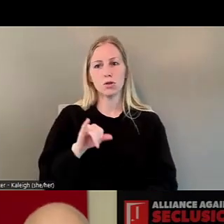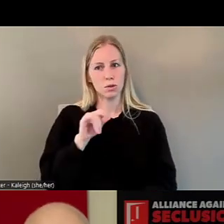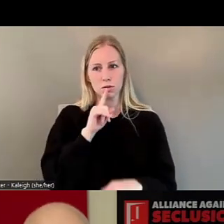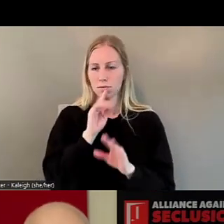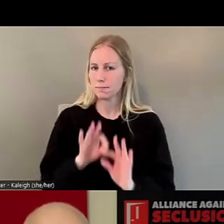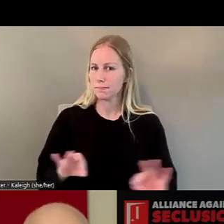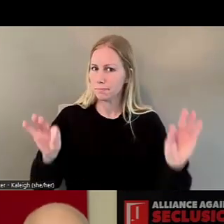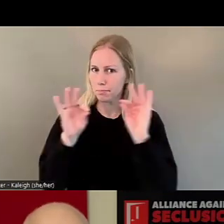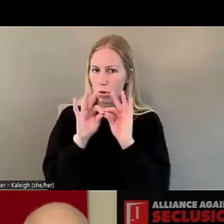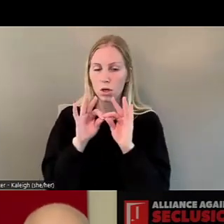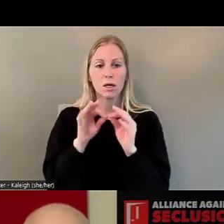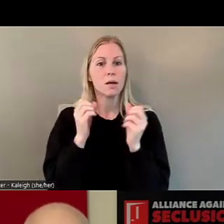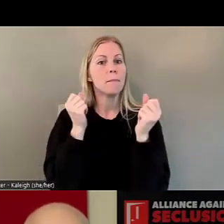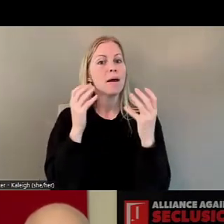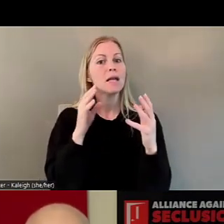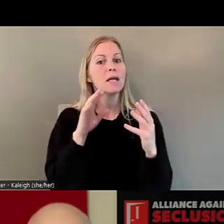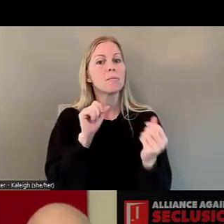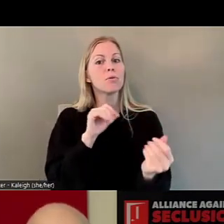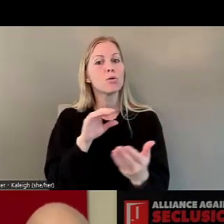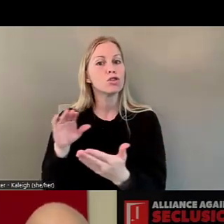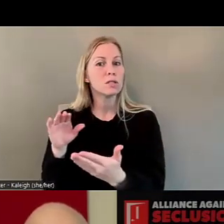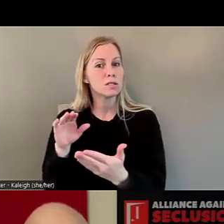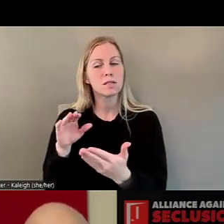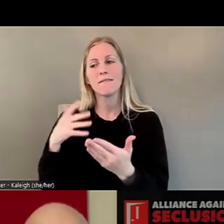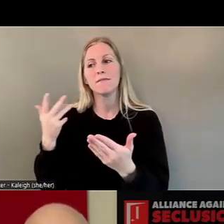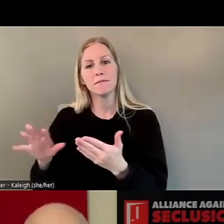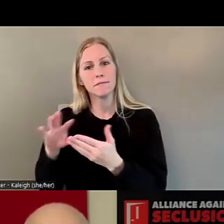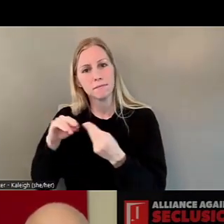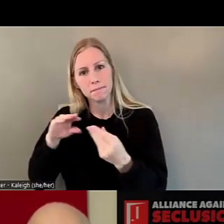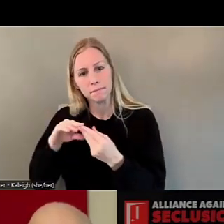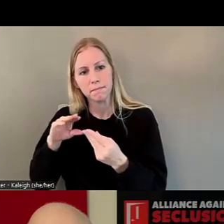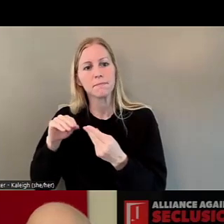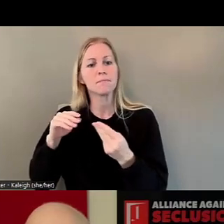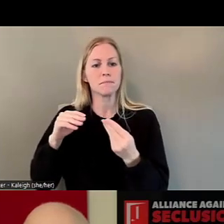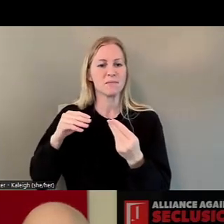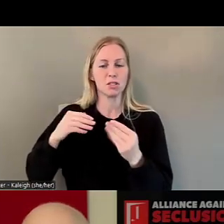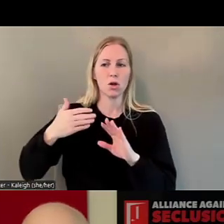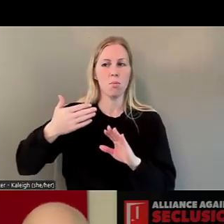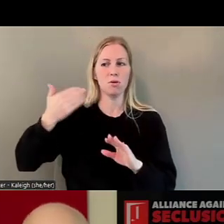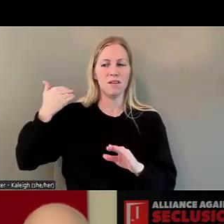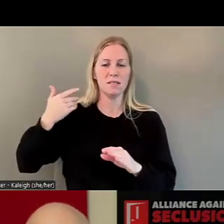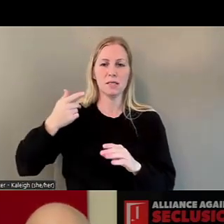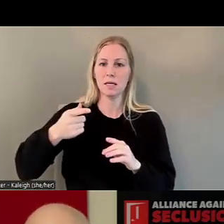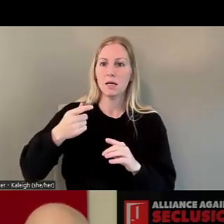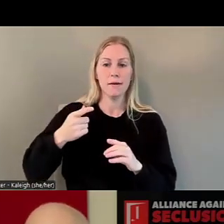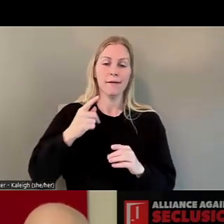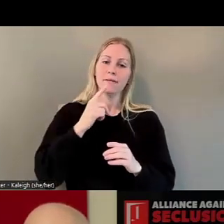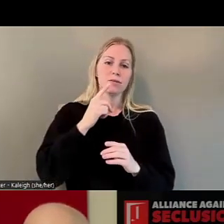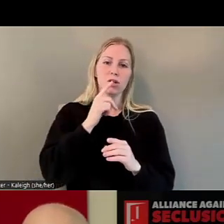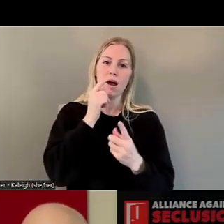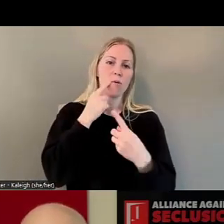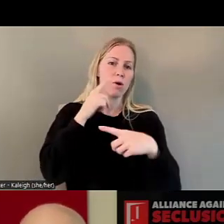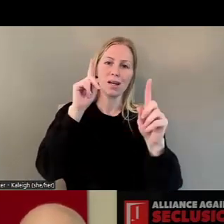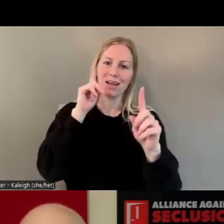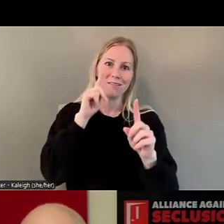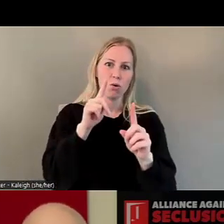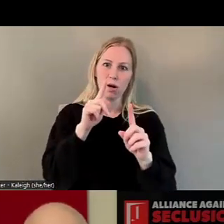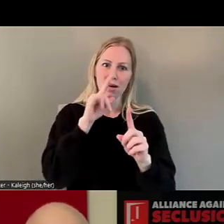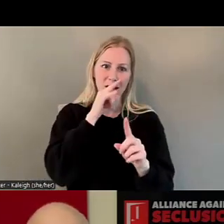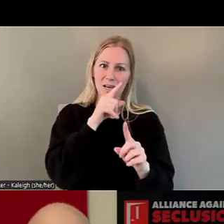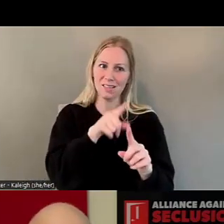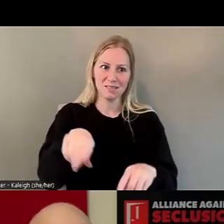Many of the approaches that we have around behavior, as I mentioned previously, are not working for kids that I believe often need our help the